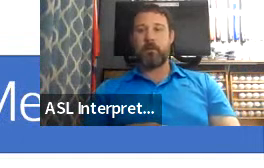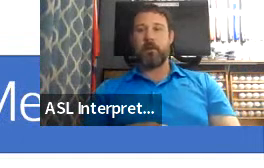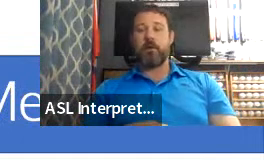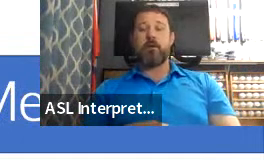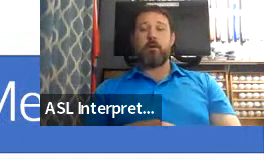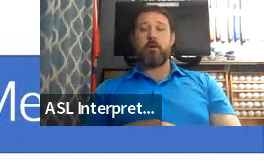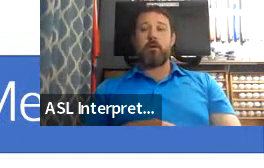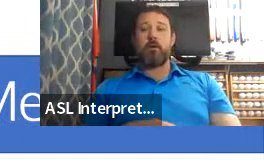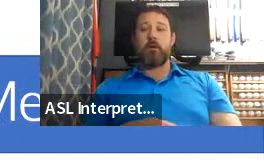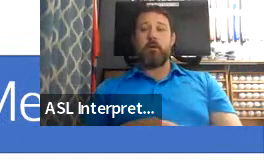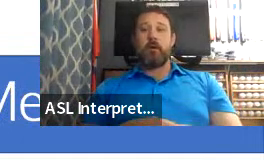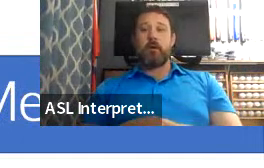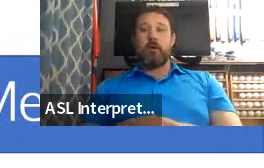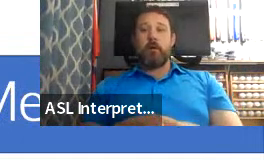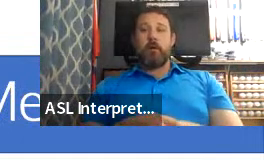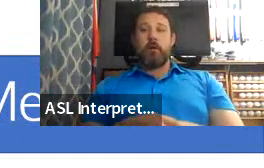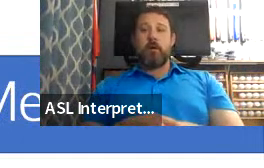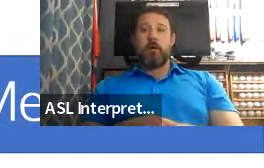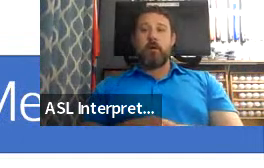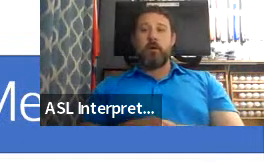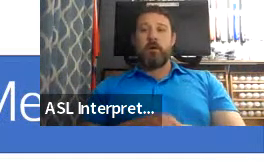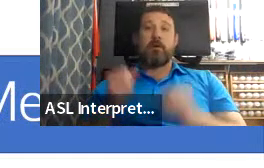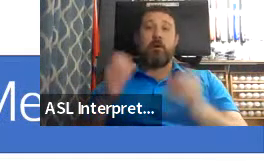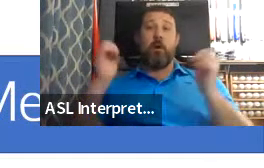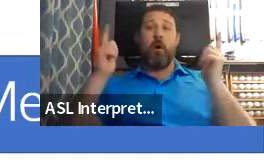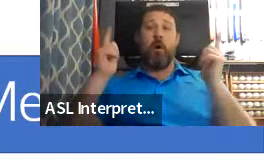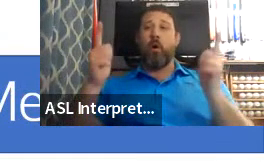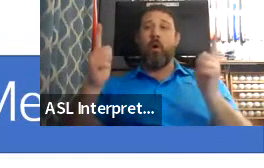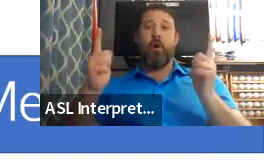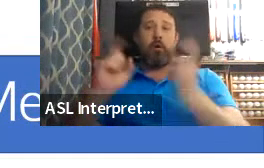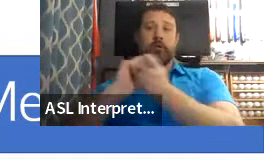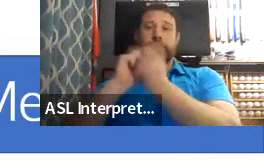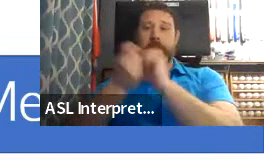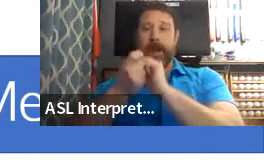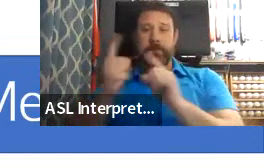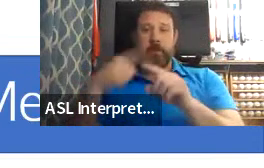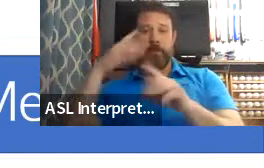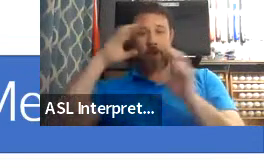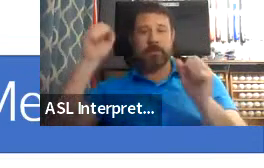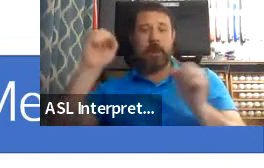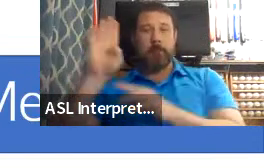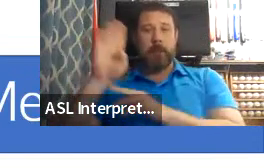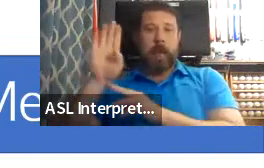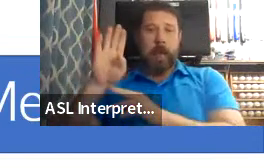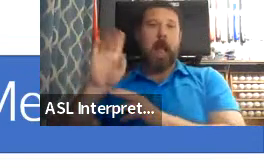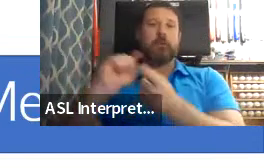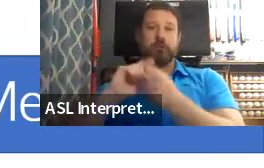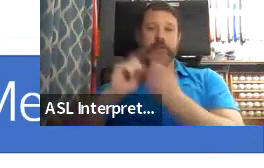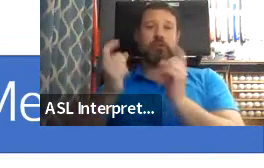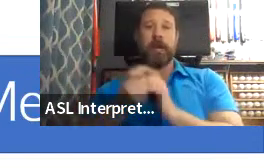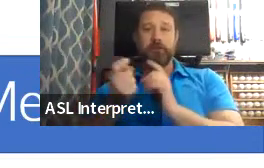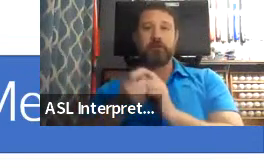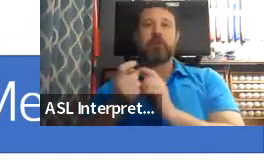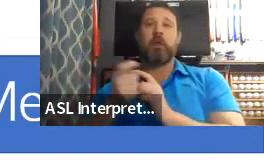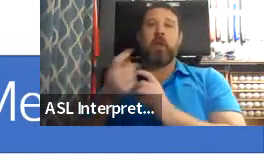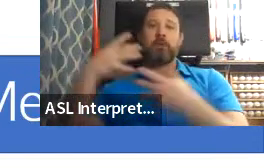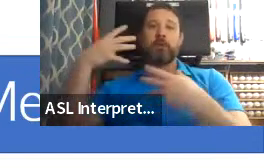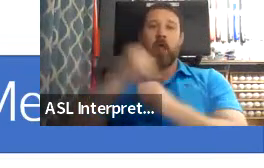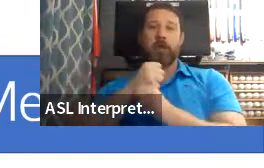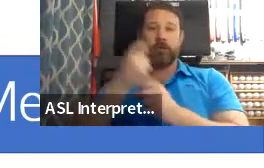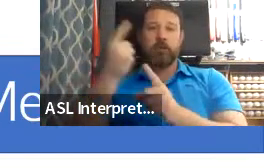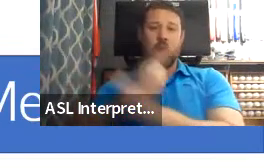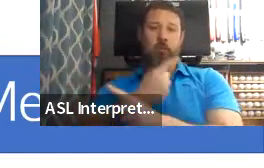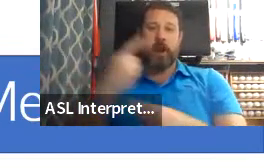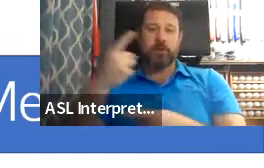So all of that, however, changed when President Biden signed the Consolidated Appropriations Act on December